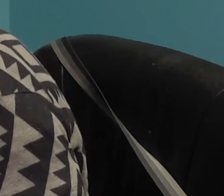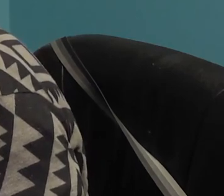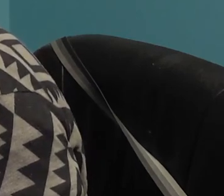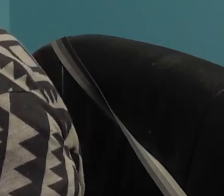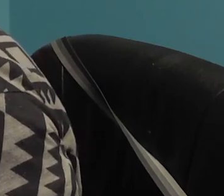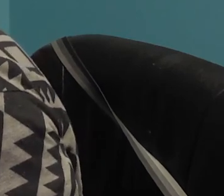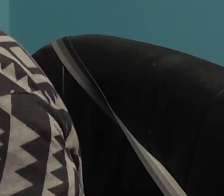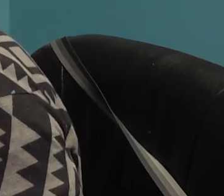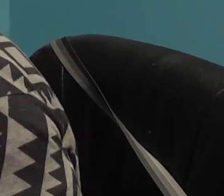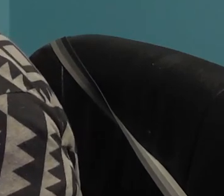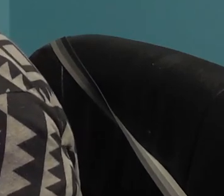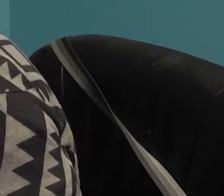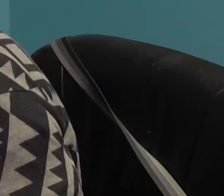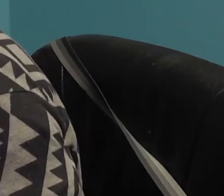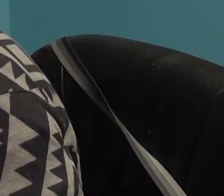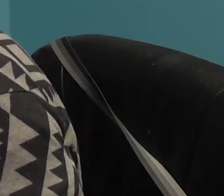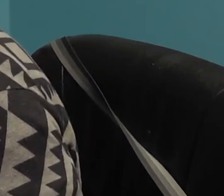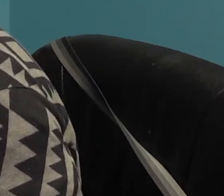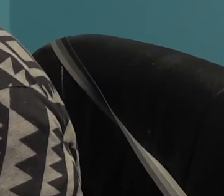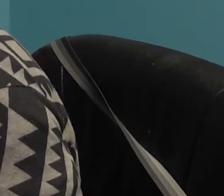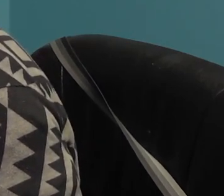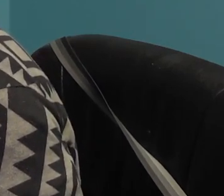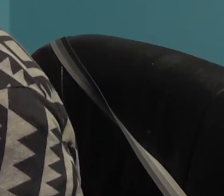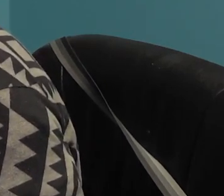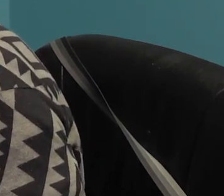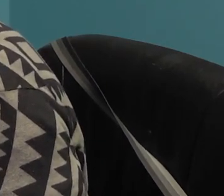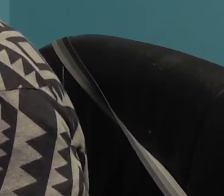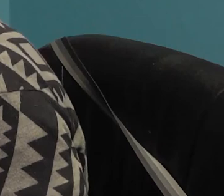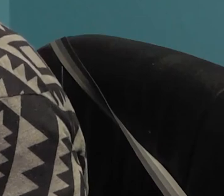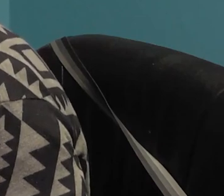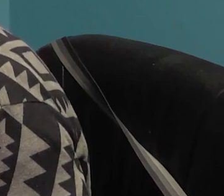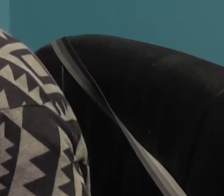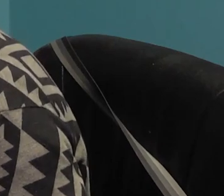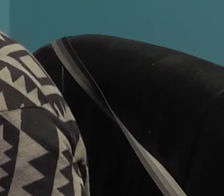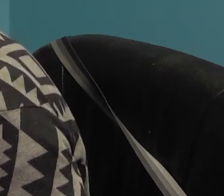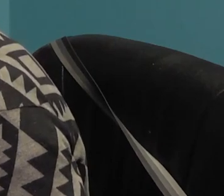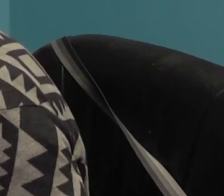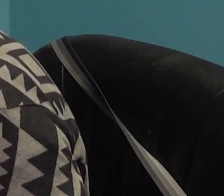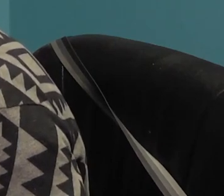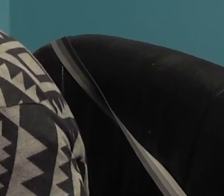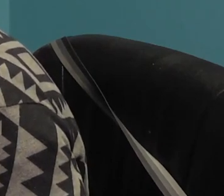third Tuesday of the month. Our next podcast will be at 4:30.